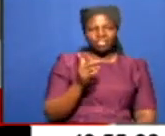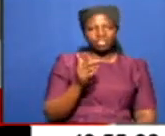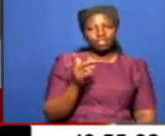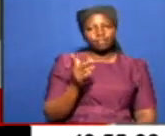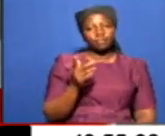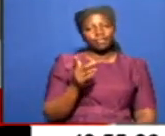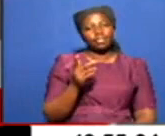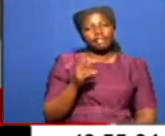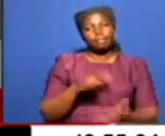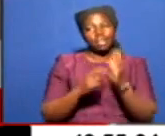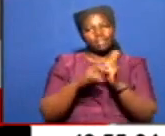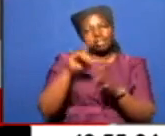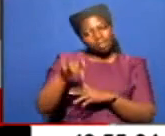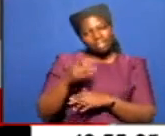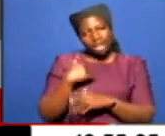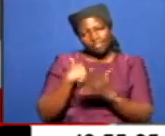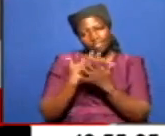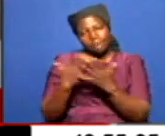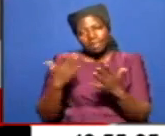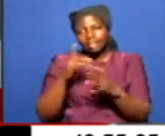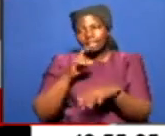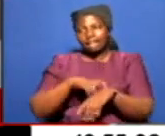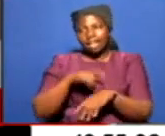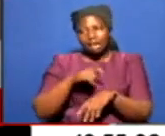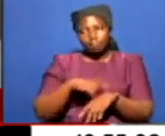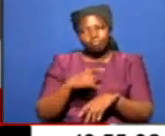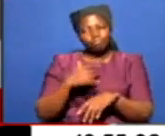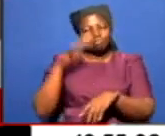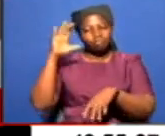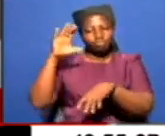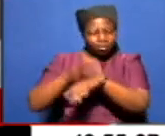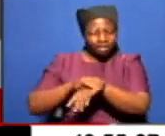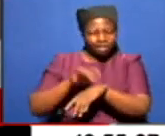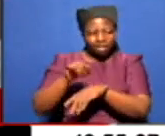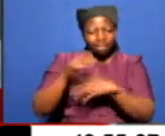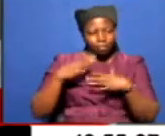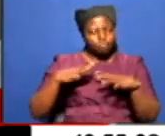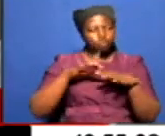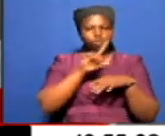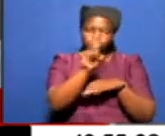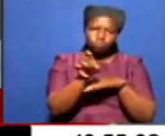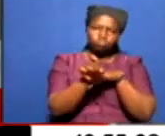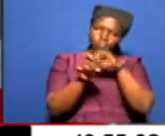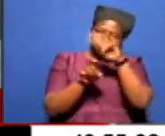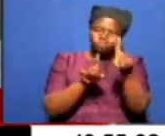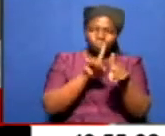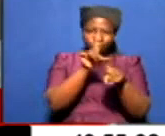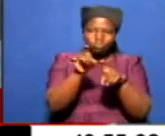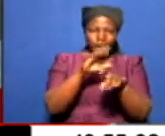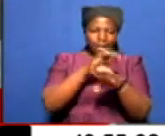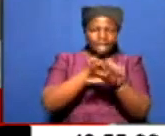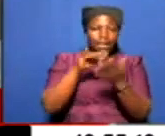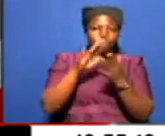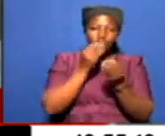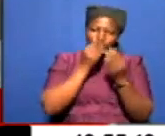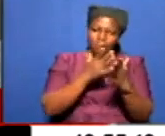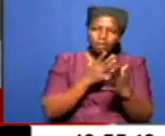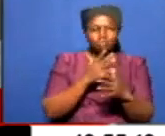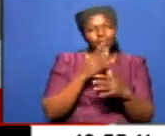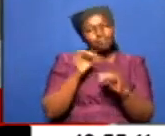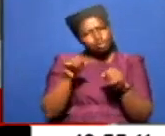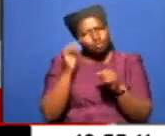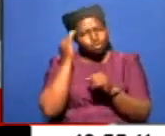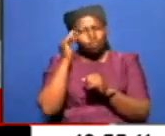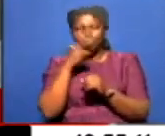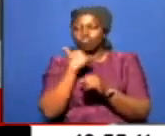something. So that when we take them up, we are able to get more information. Mm-hmm. We are able to know who radicalized them,